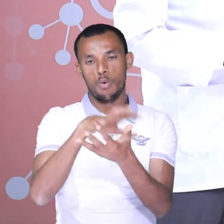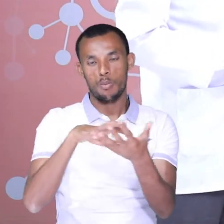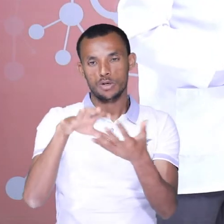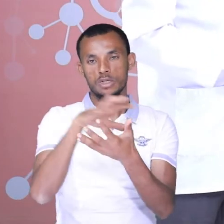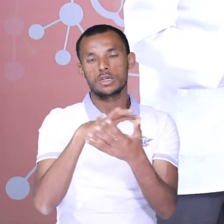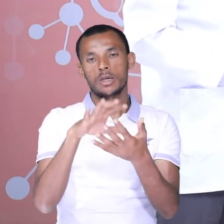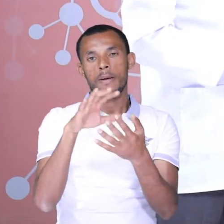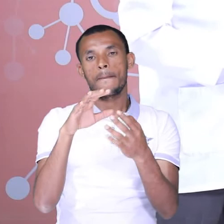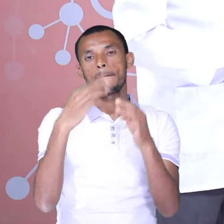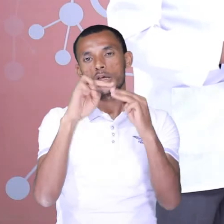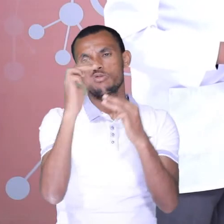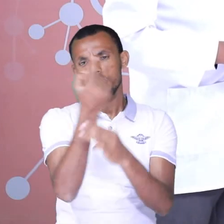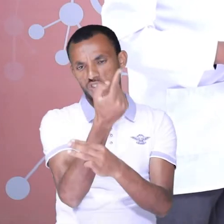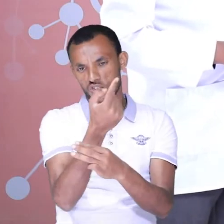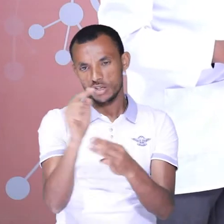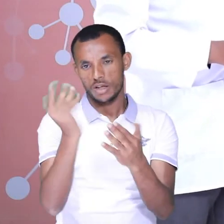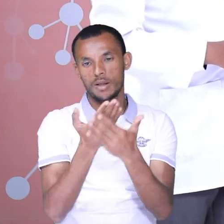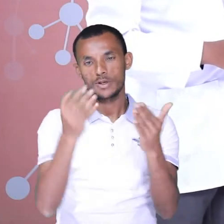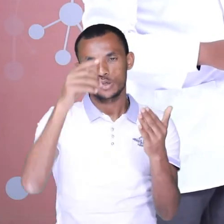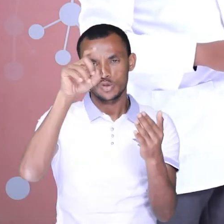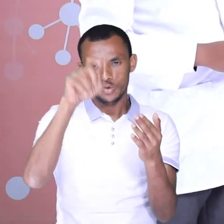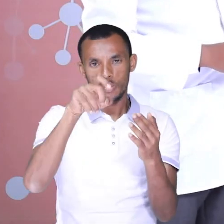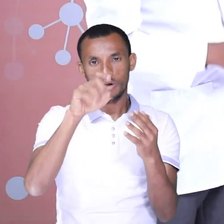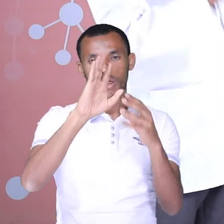mass of each element should give